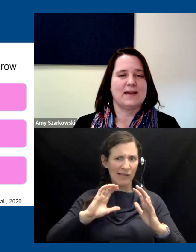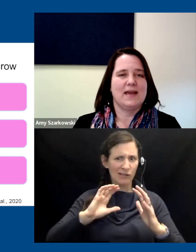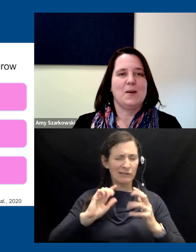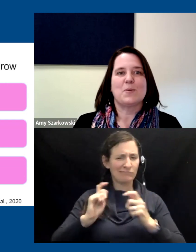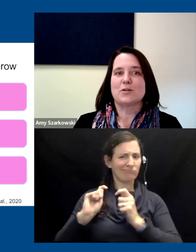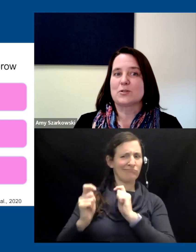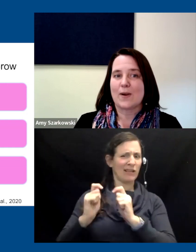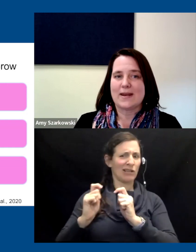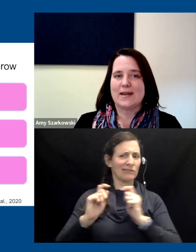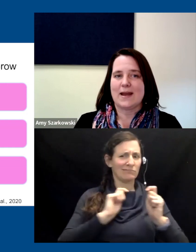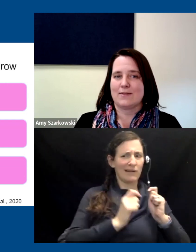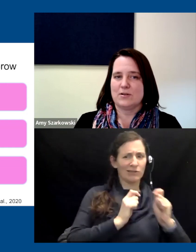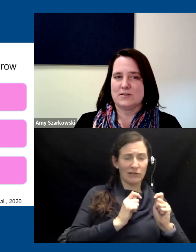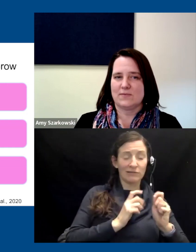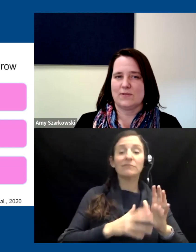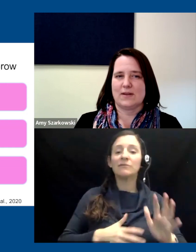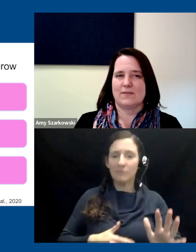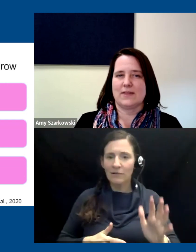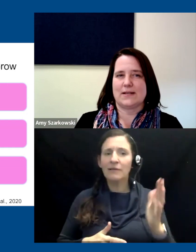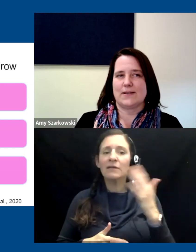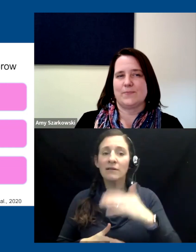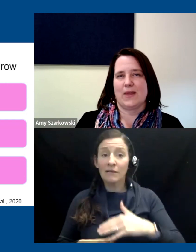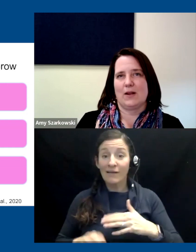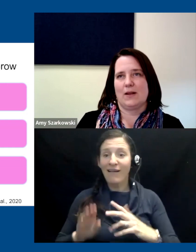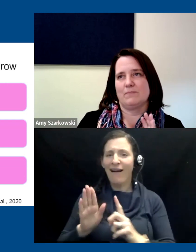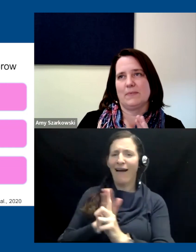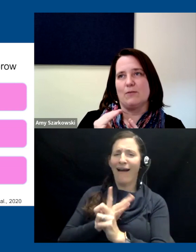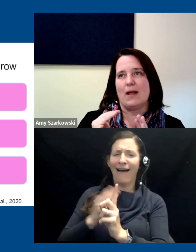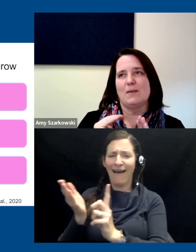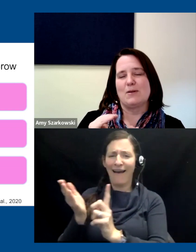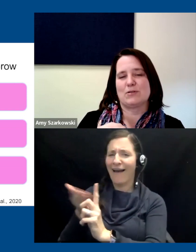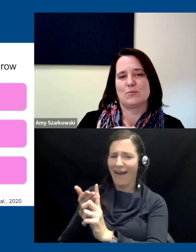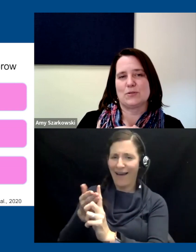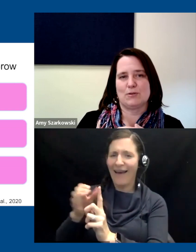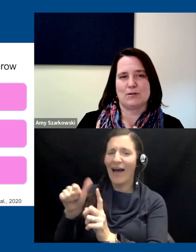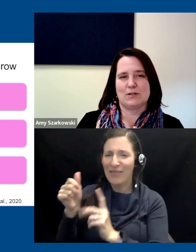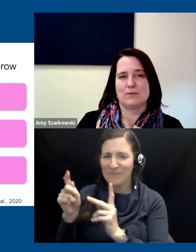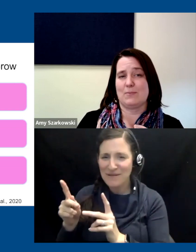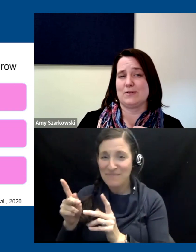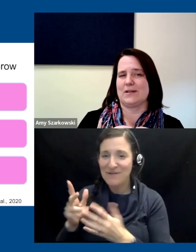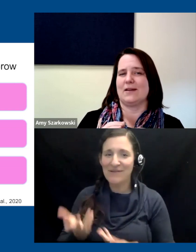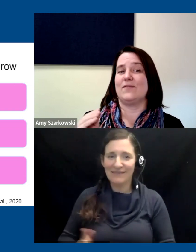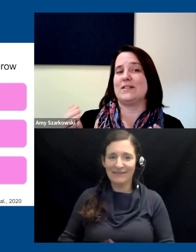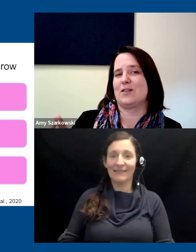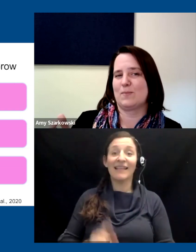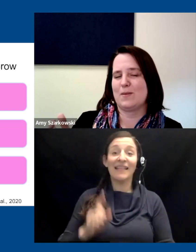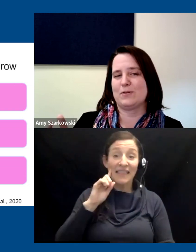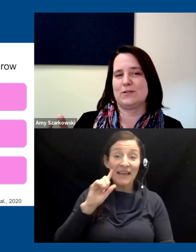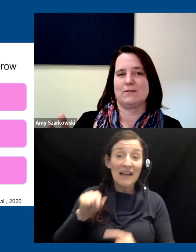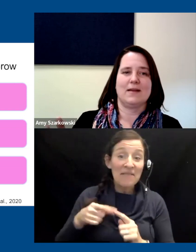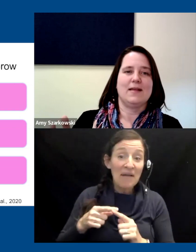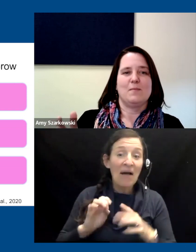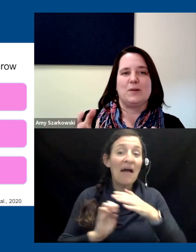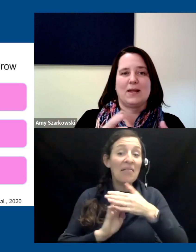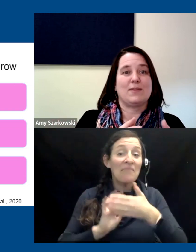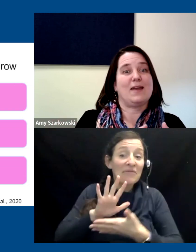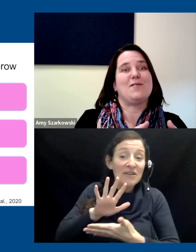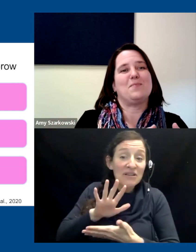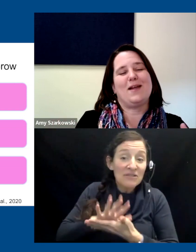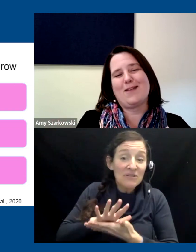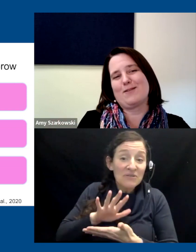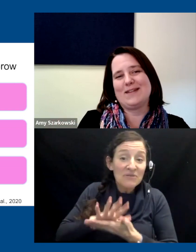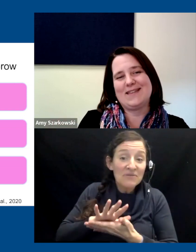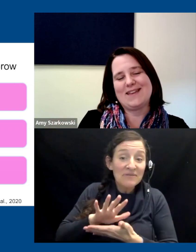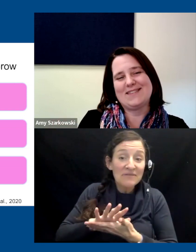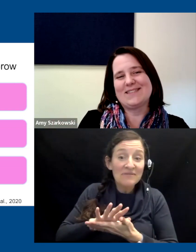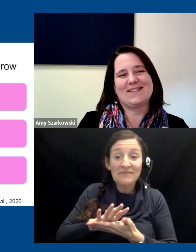abilities. Persuading others, if you think of the elementary school student who's able to convince other people to play what they want